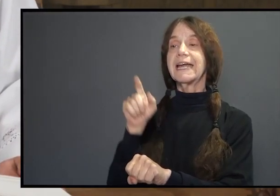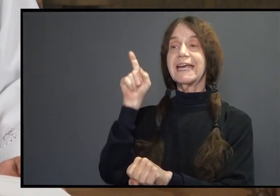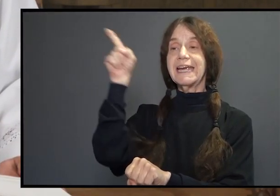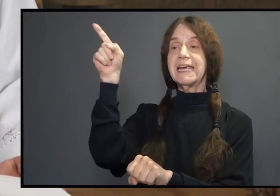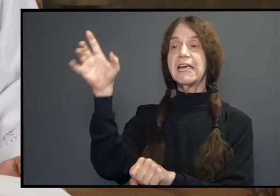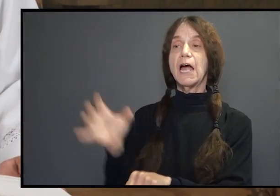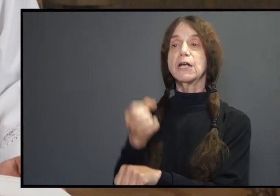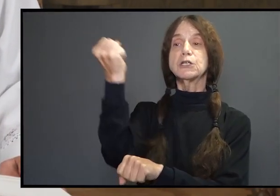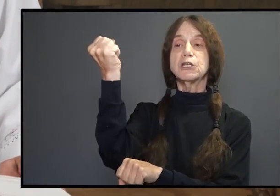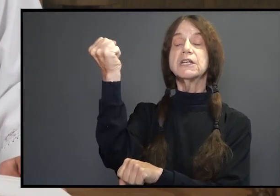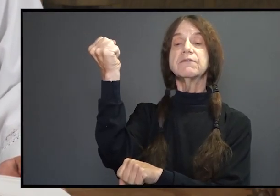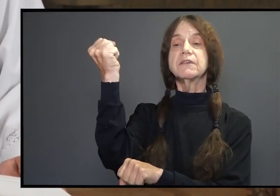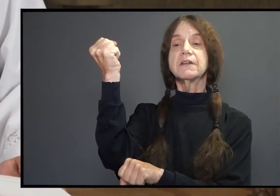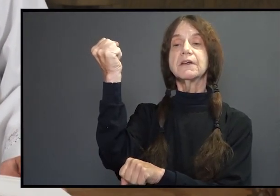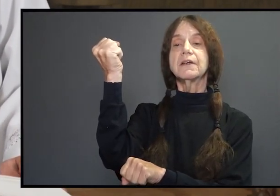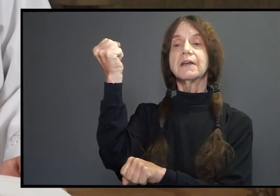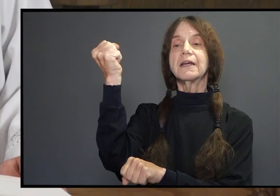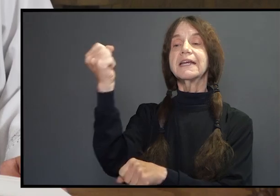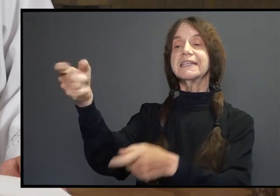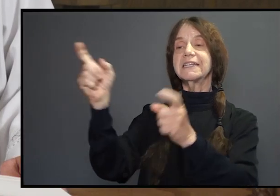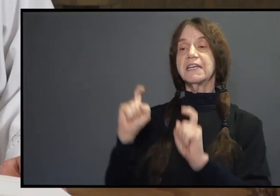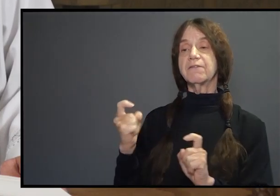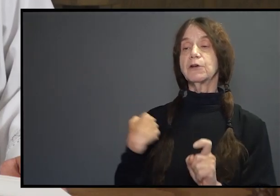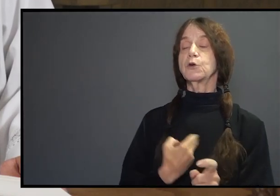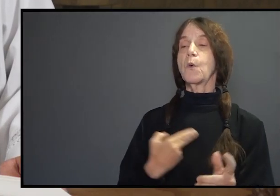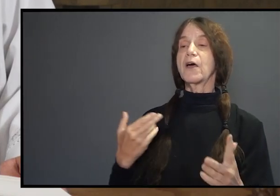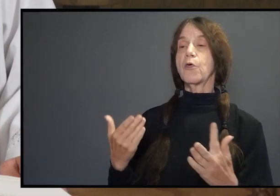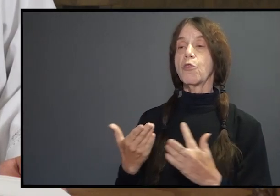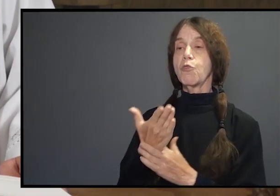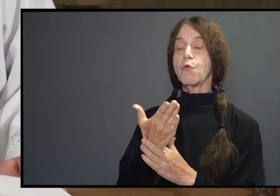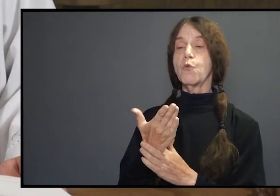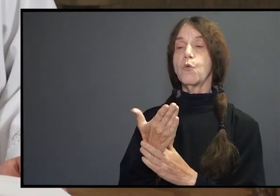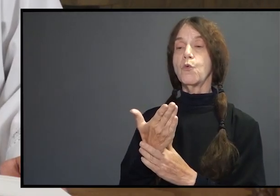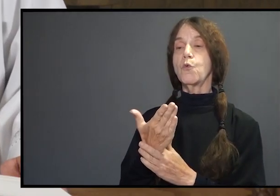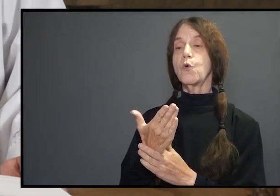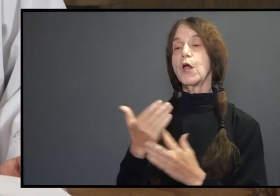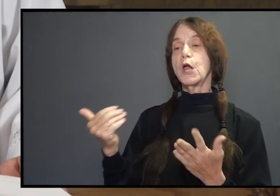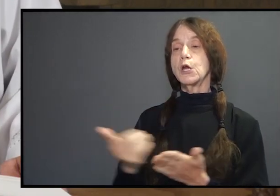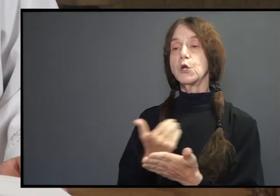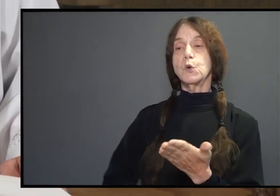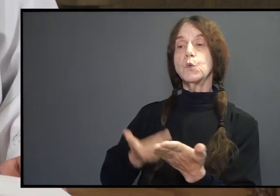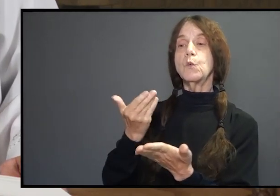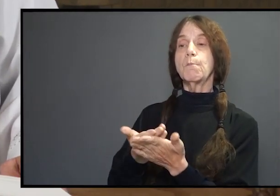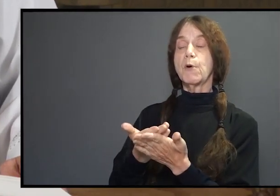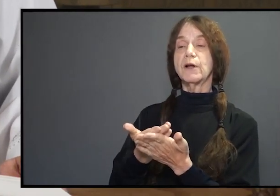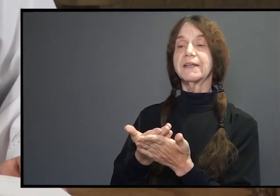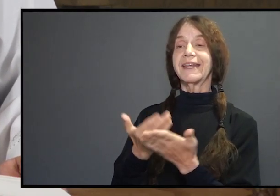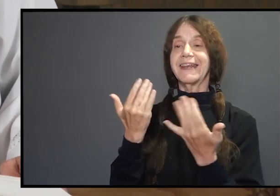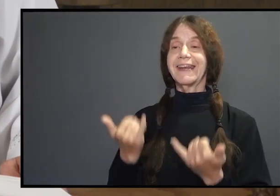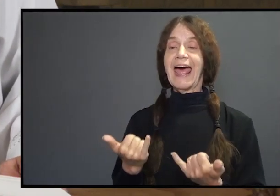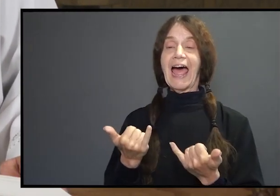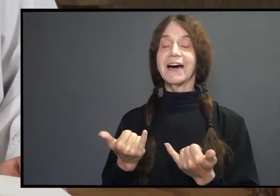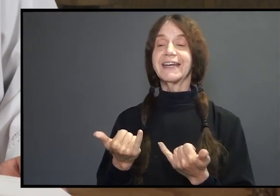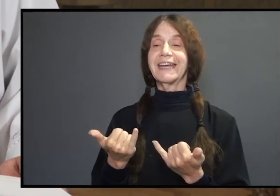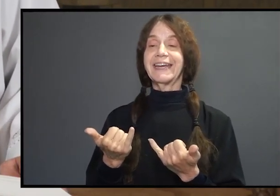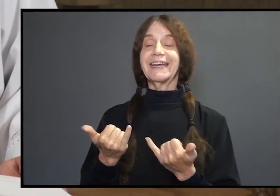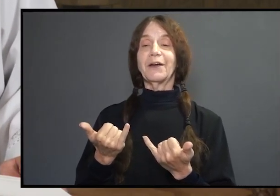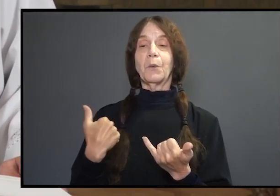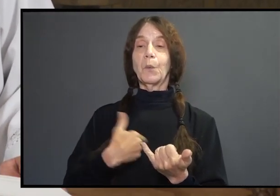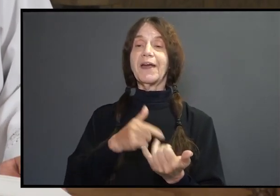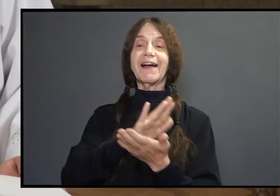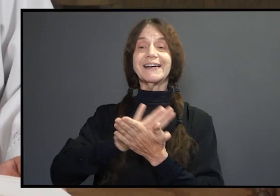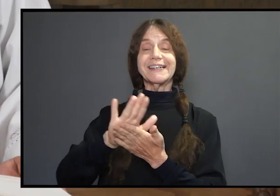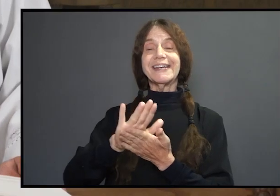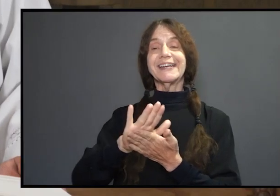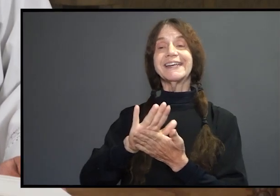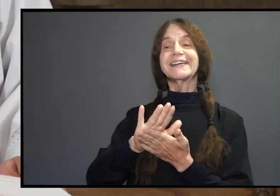to us in this washing of regeneration. Then, in this state of inside-out cleanliness,